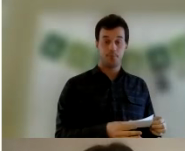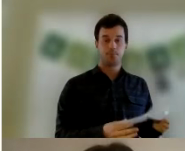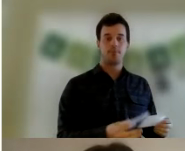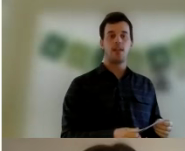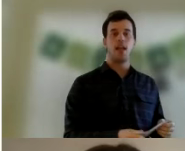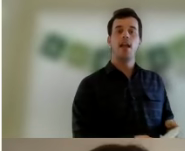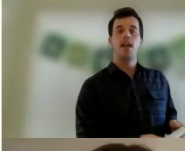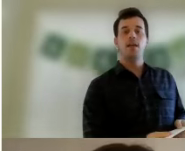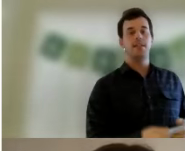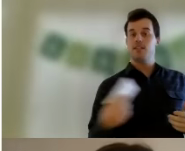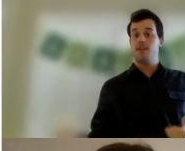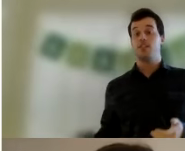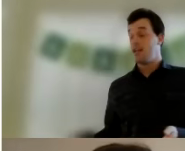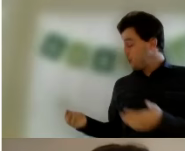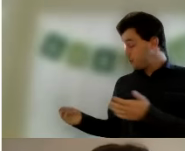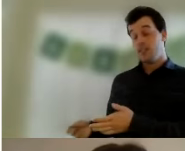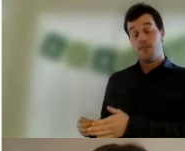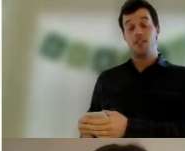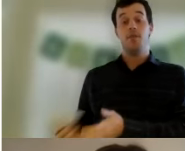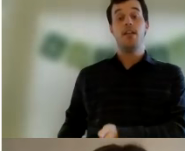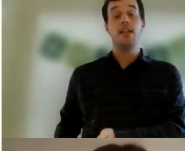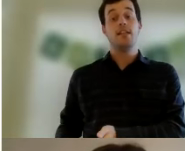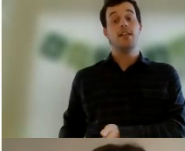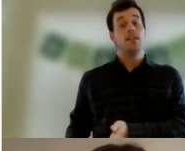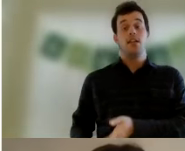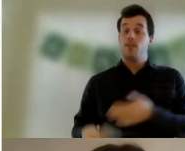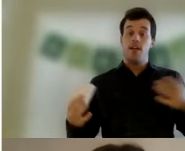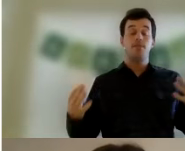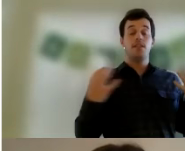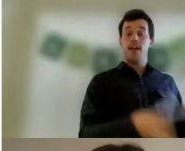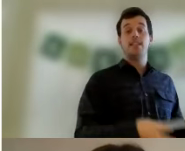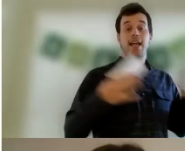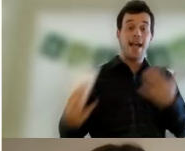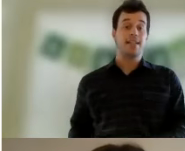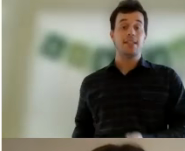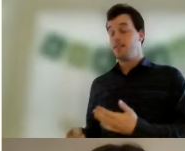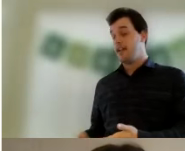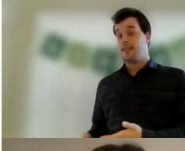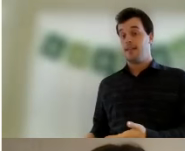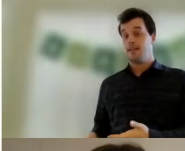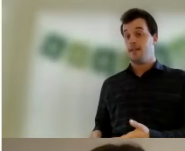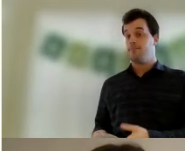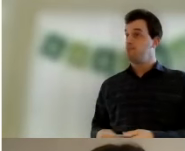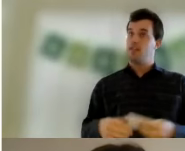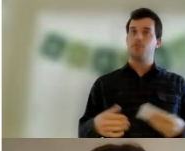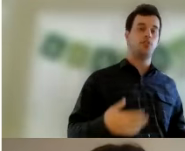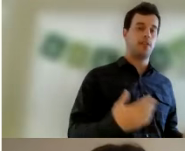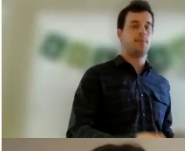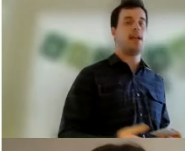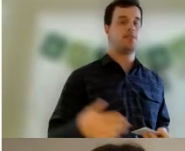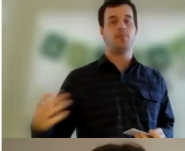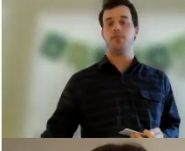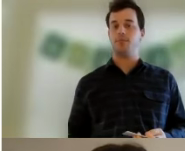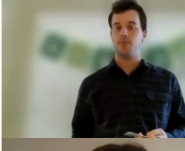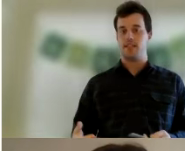properly. I mean, disadvantaged communities don't have the devices to access the internet. And there's also